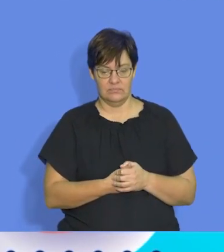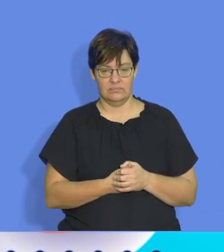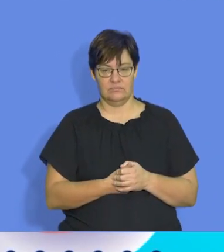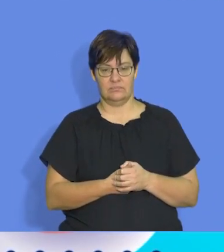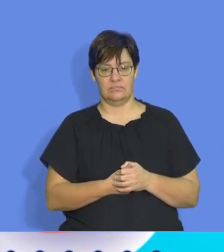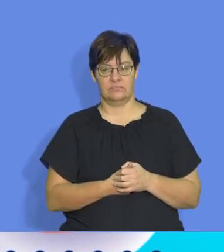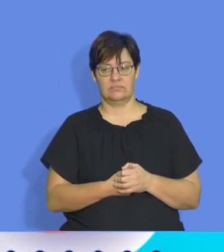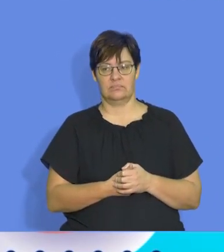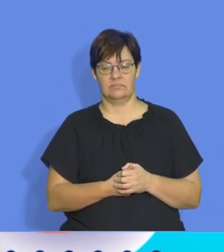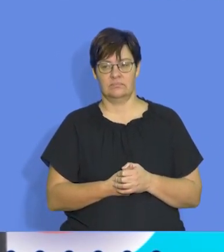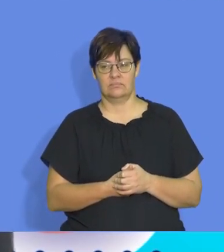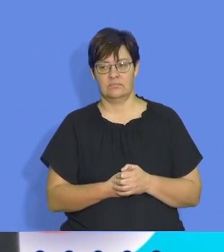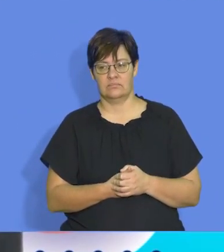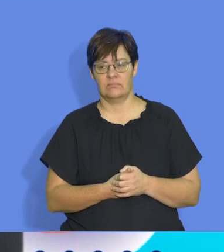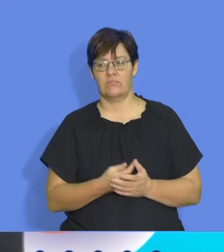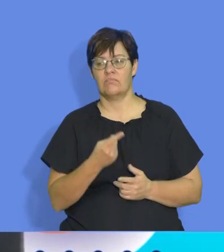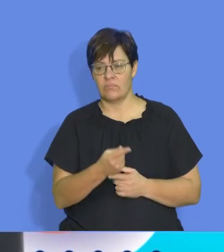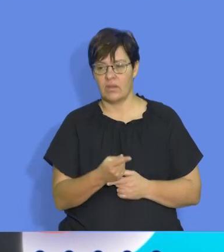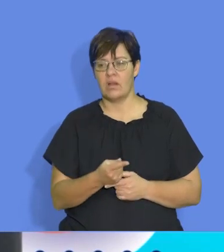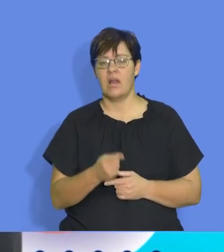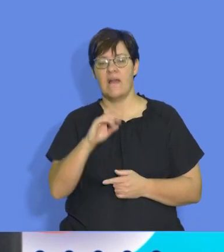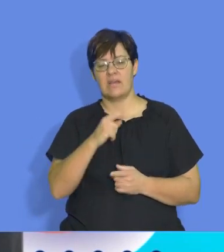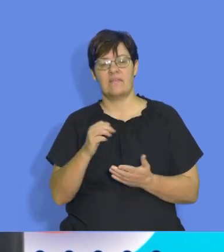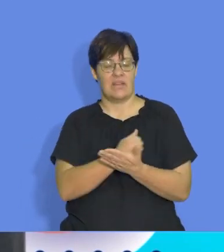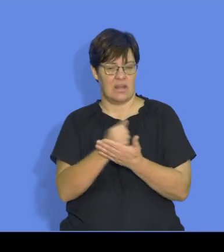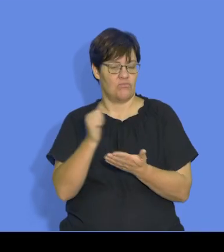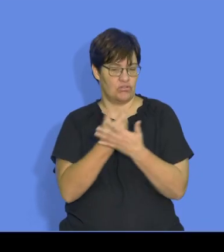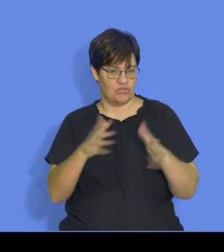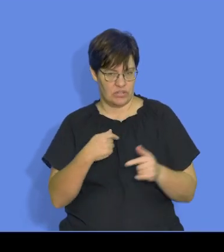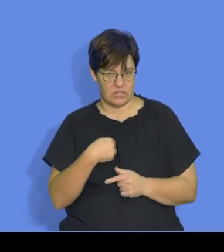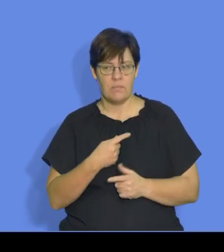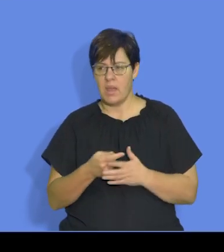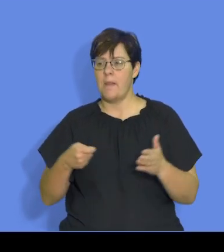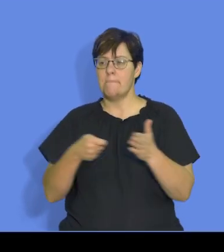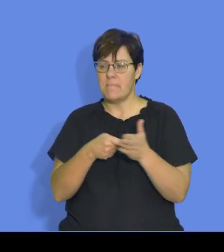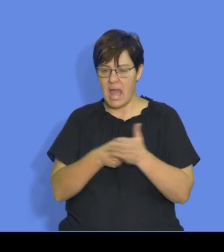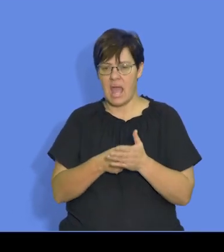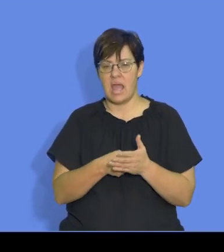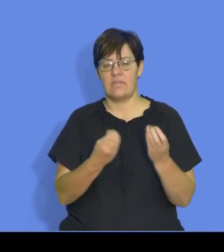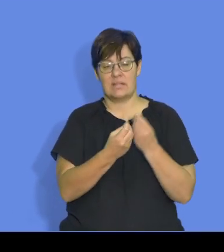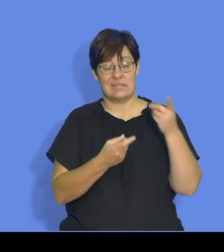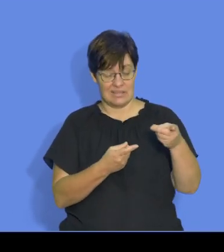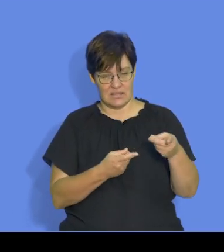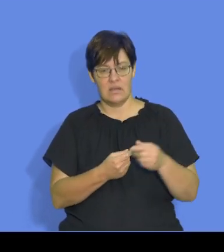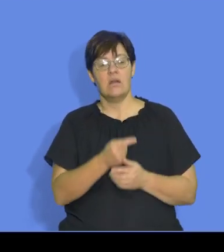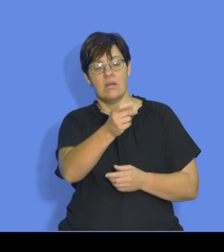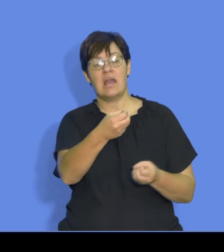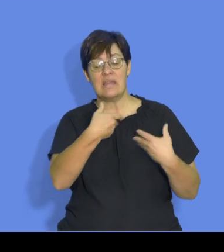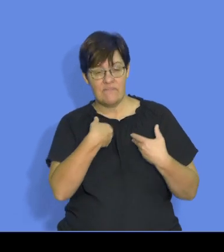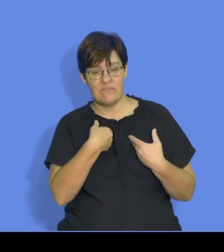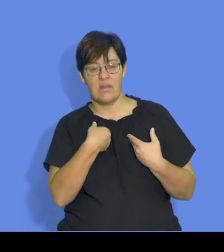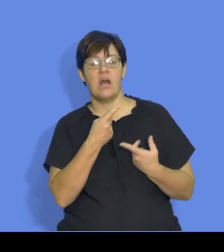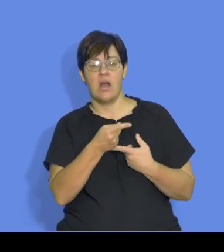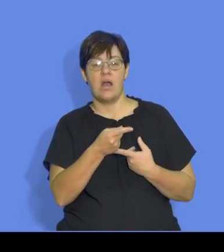You are a registered VAT vendor. You regularly purchase goods from Shady Furnishers. The owner of Shady Furnishers offers you goods that would